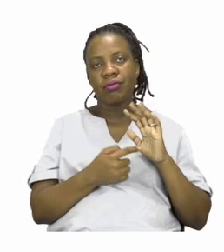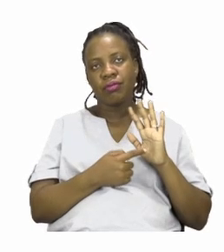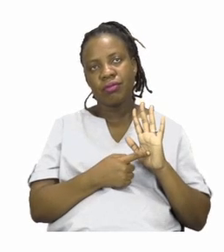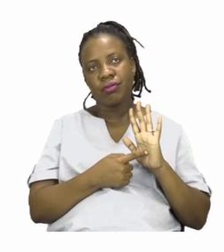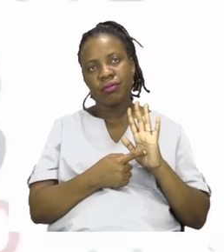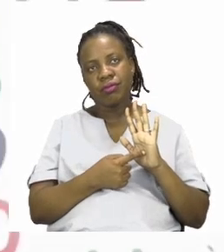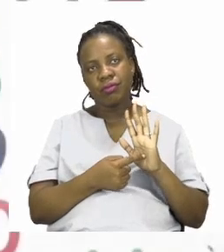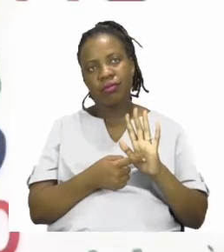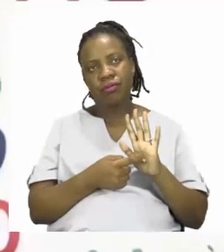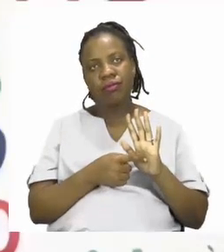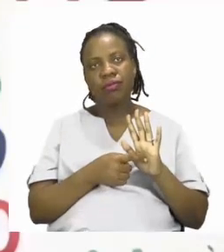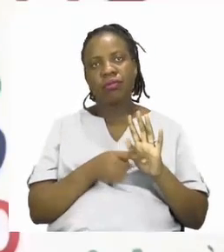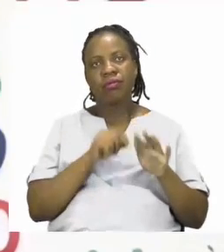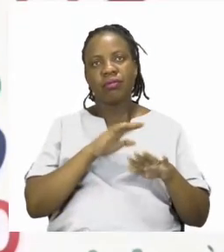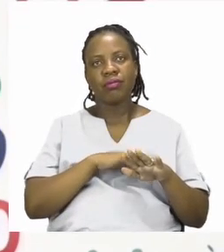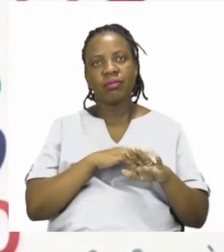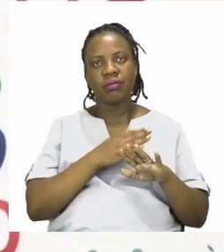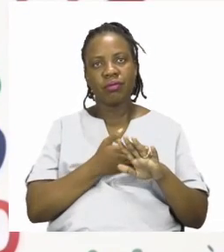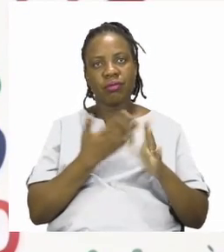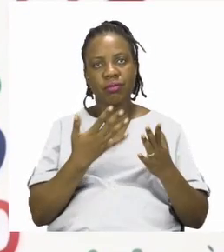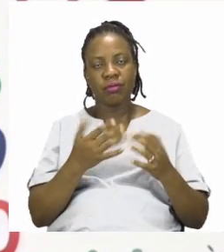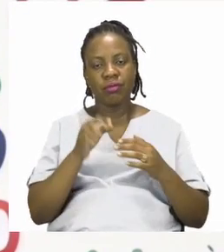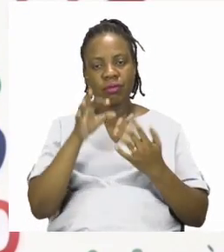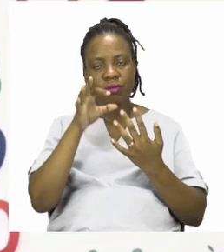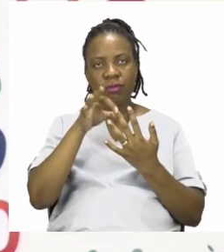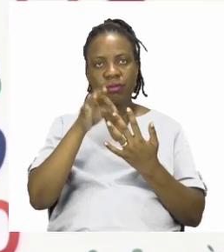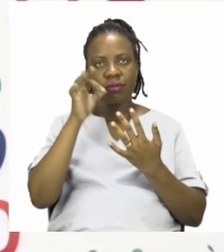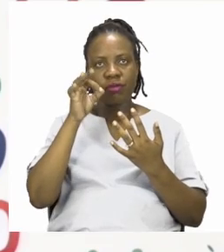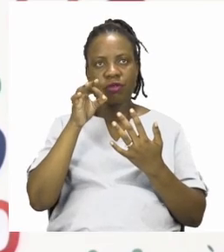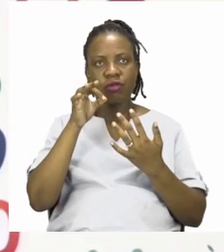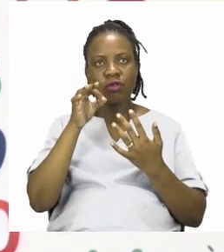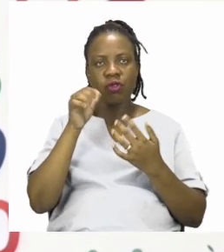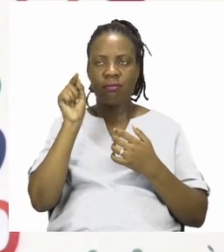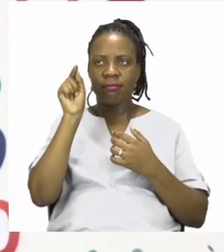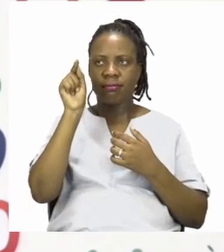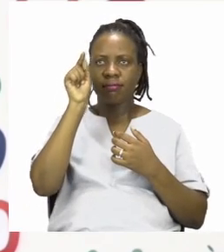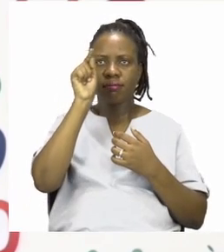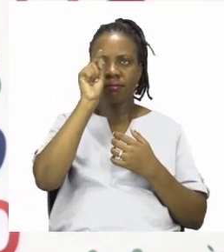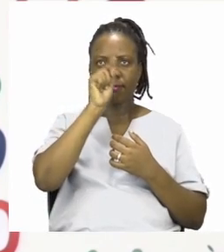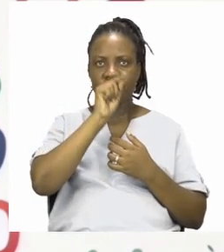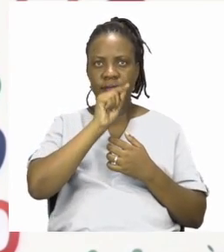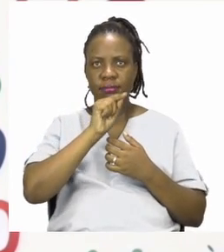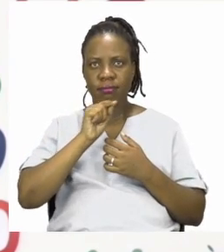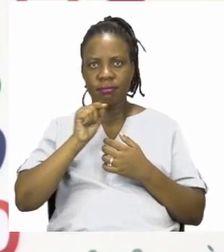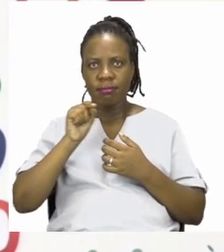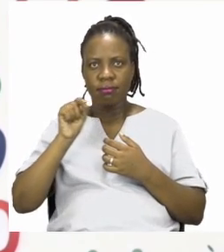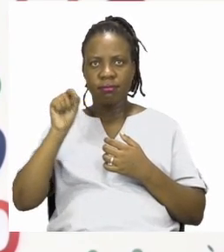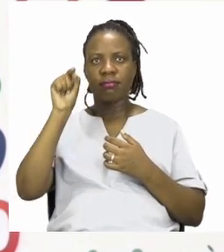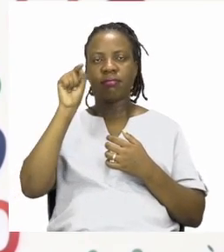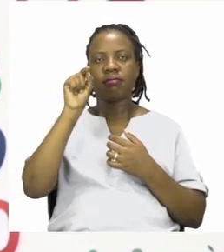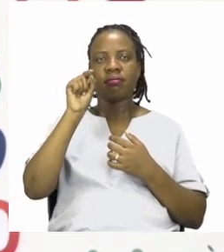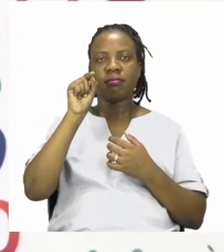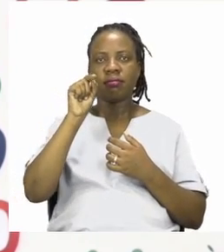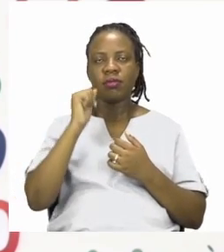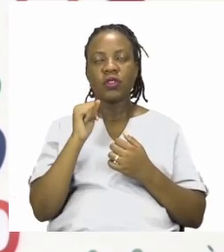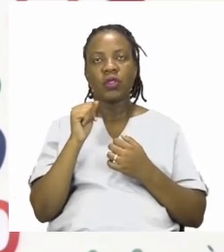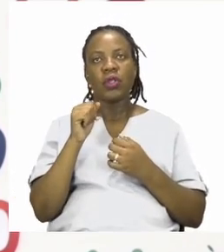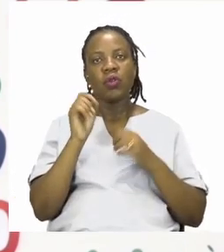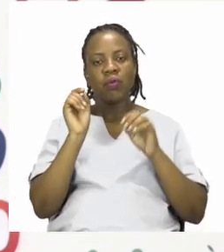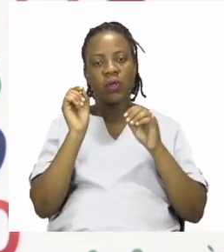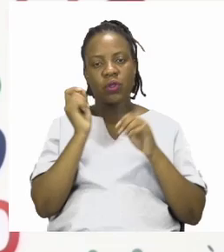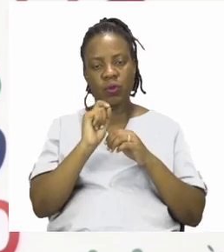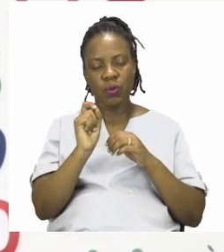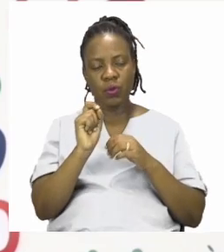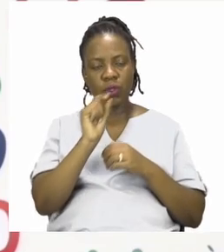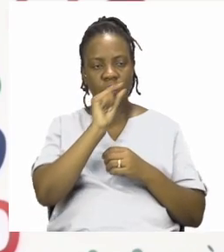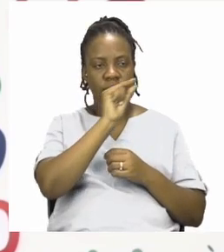chose the first word, round, and I made a sentence with this word, because remember everyone, you